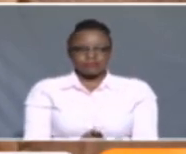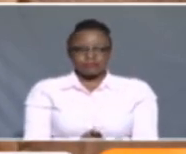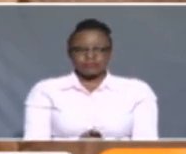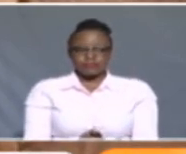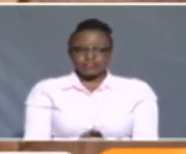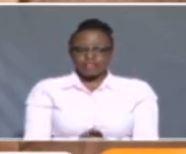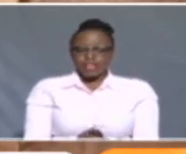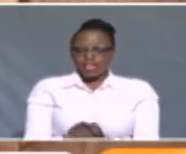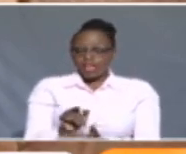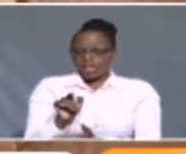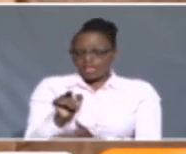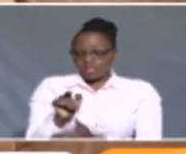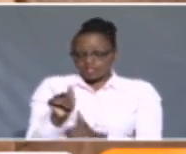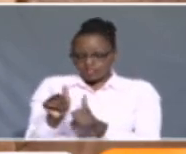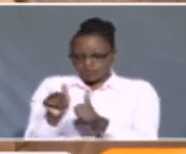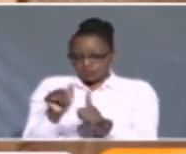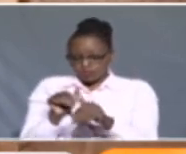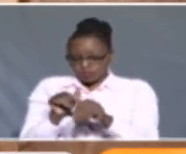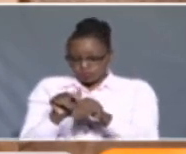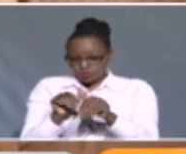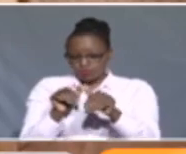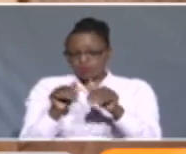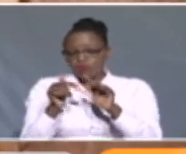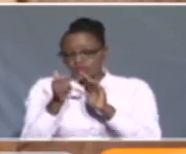And that discretion